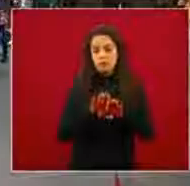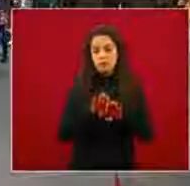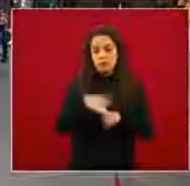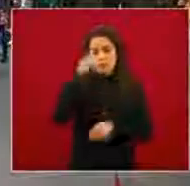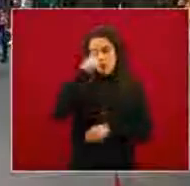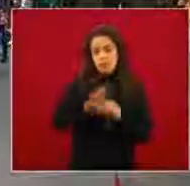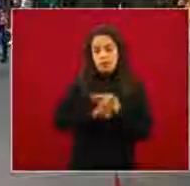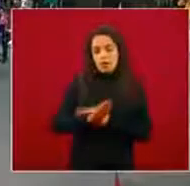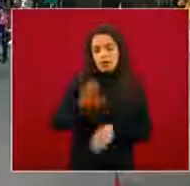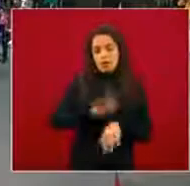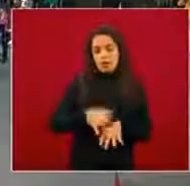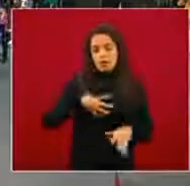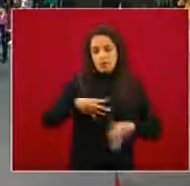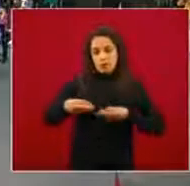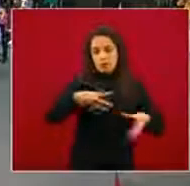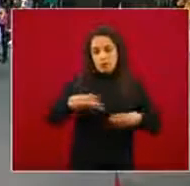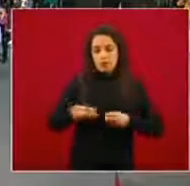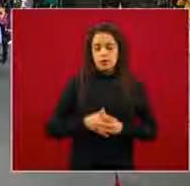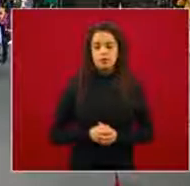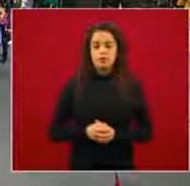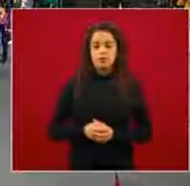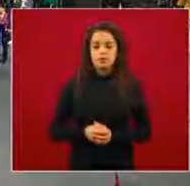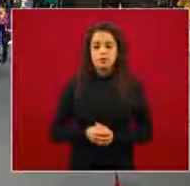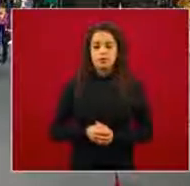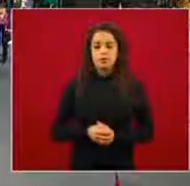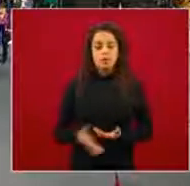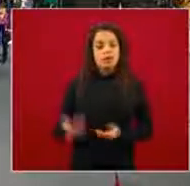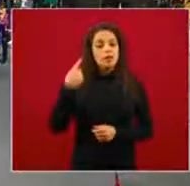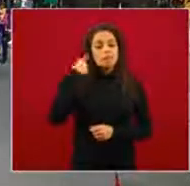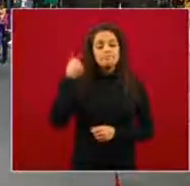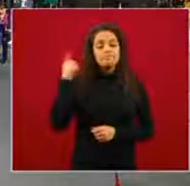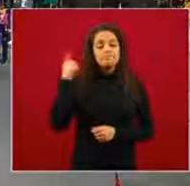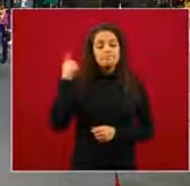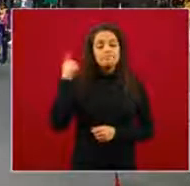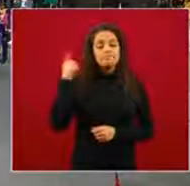other contagious infections.